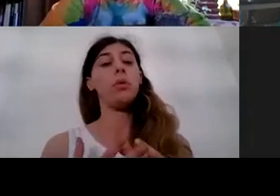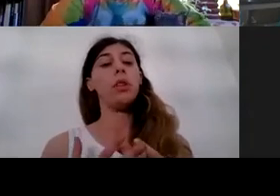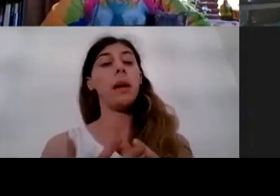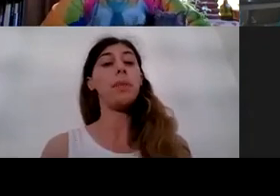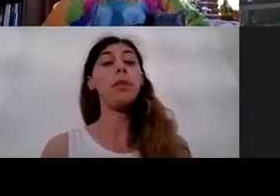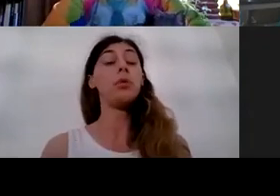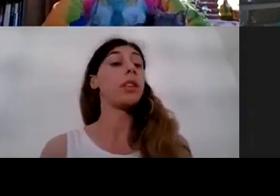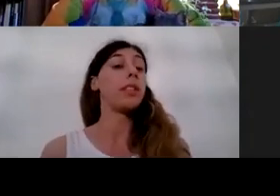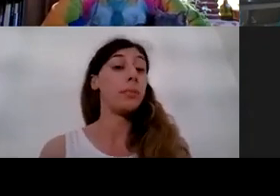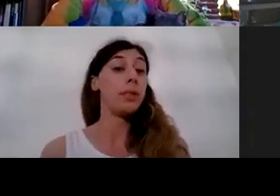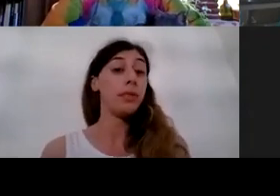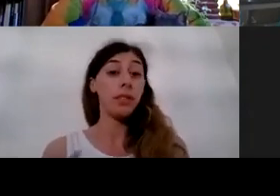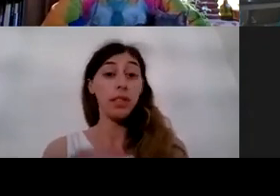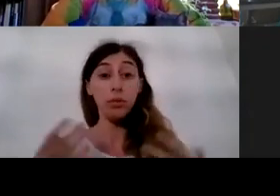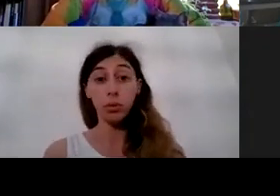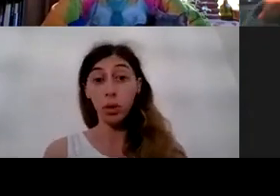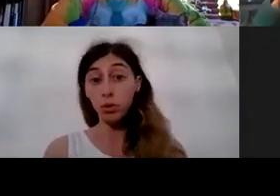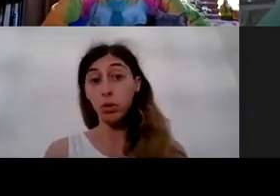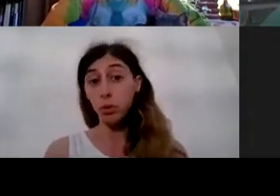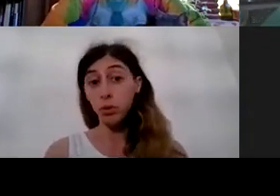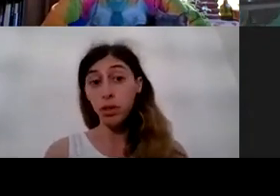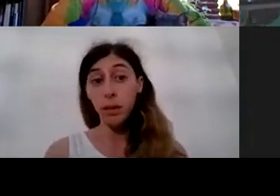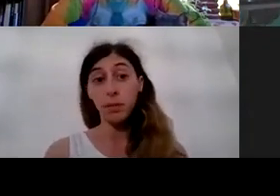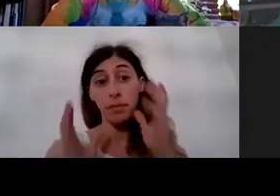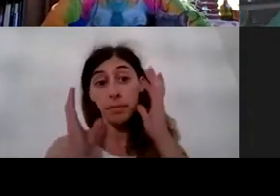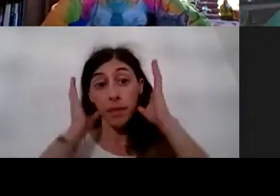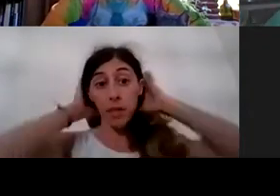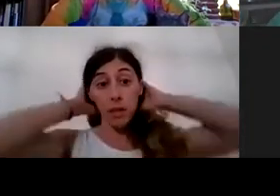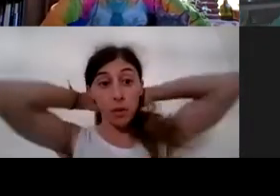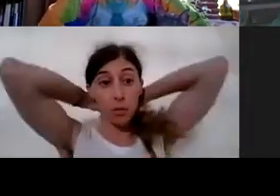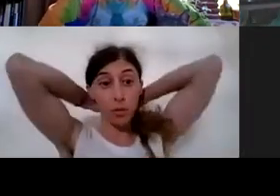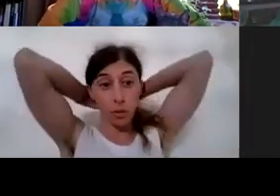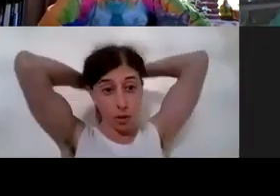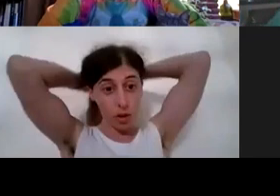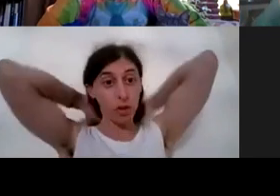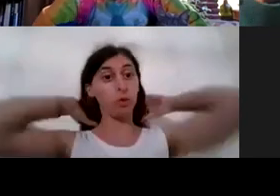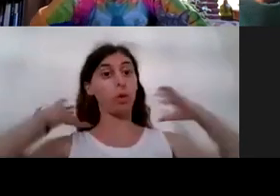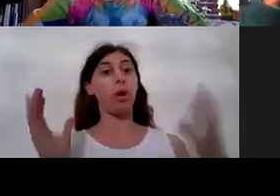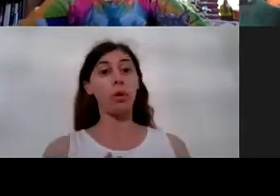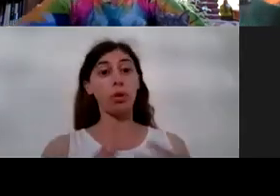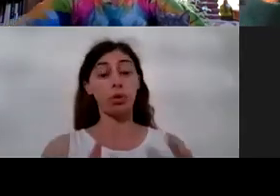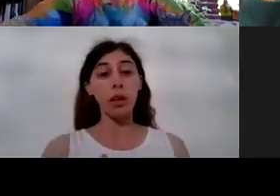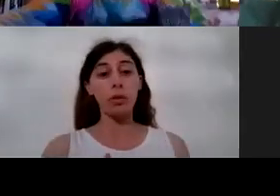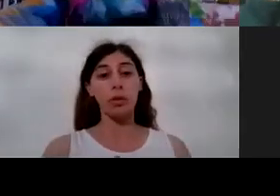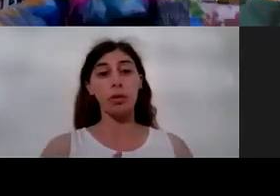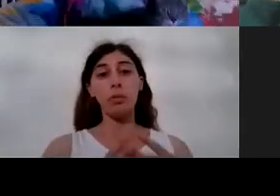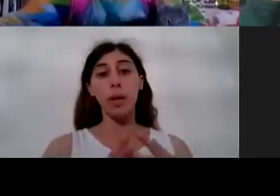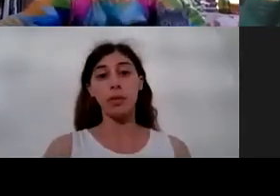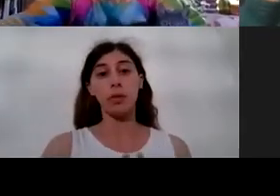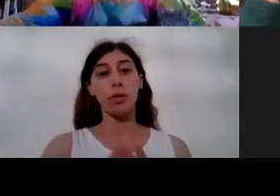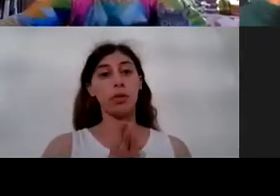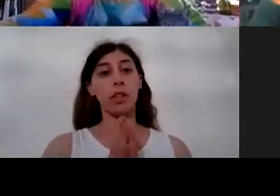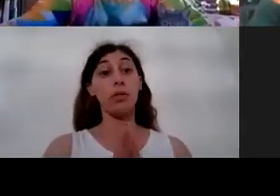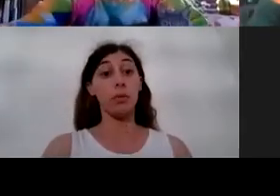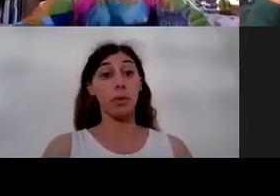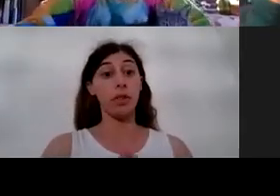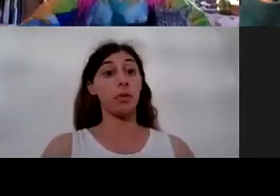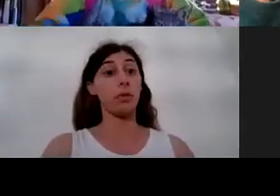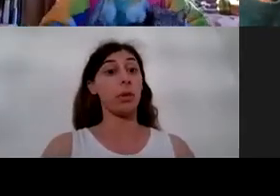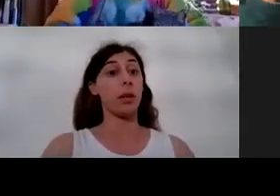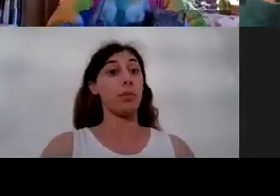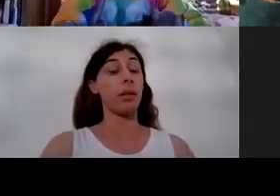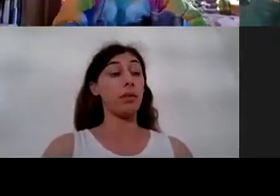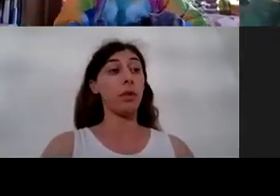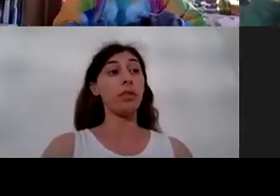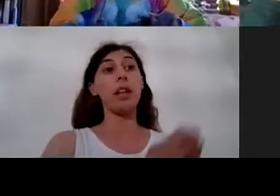for cisgender persons as well. For example, the pill is a way